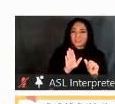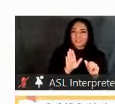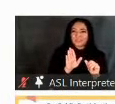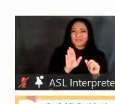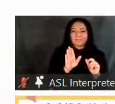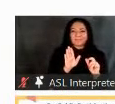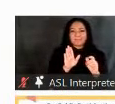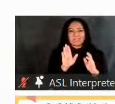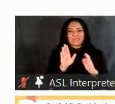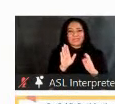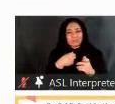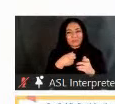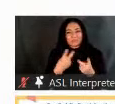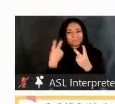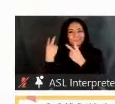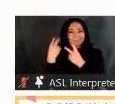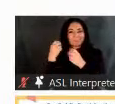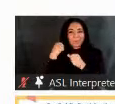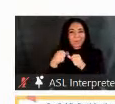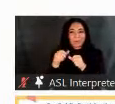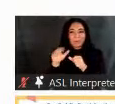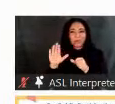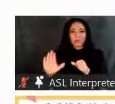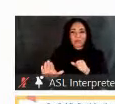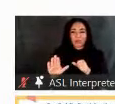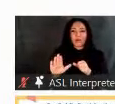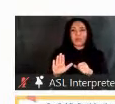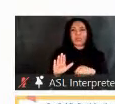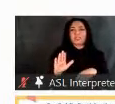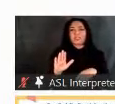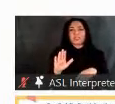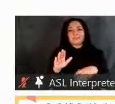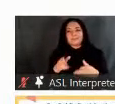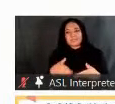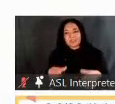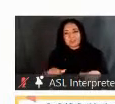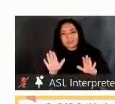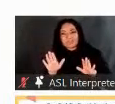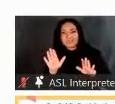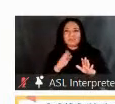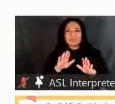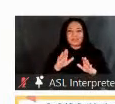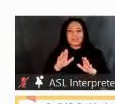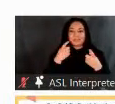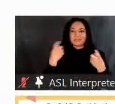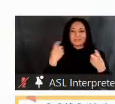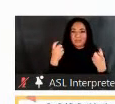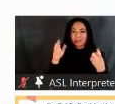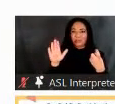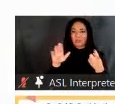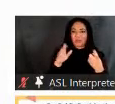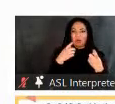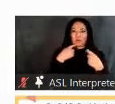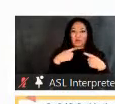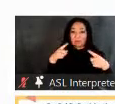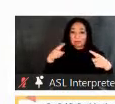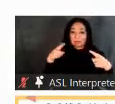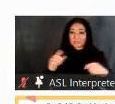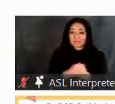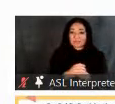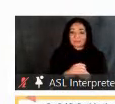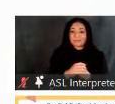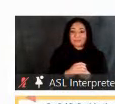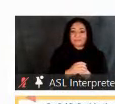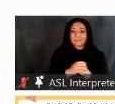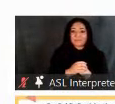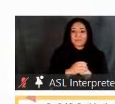their sacrifices and celebrate their accomplishments as we approach this work group's charge. Before I hand it back to